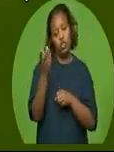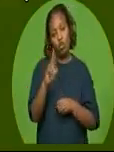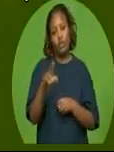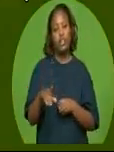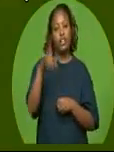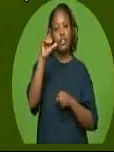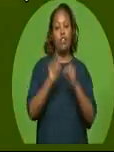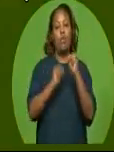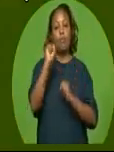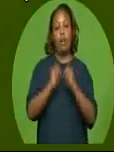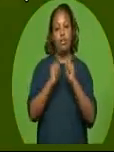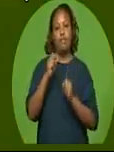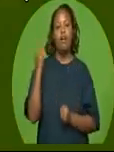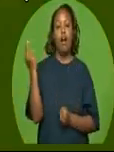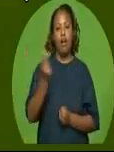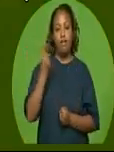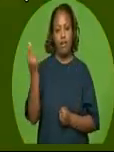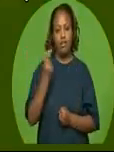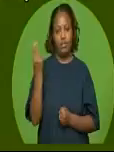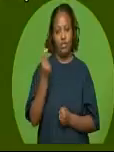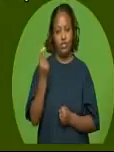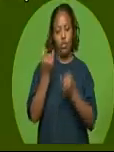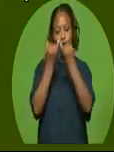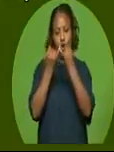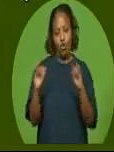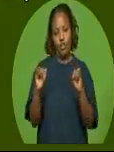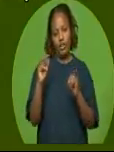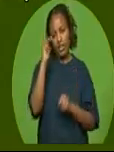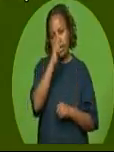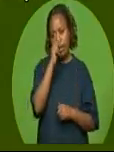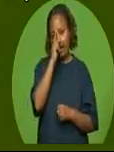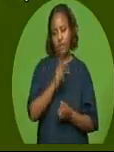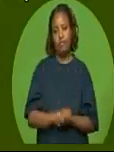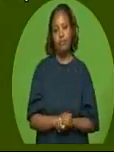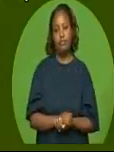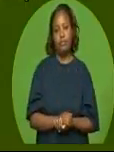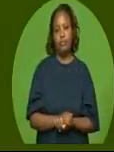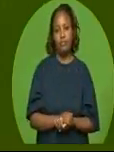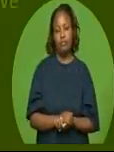or greater comparative advantage over Kenya.